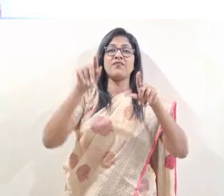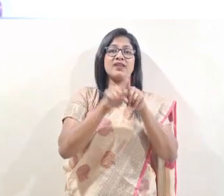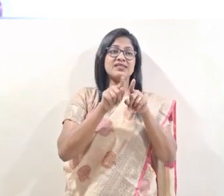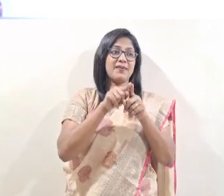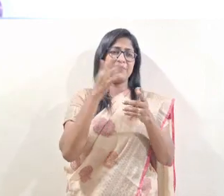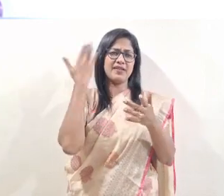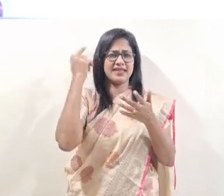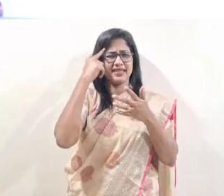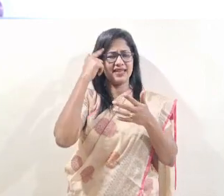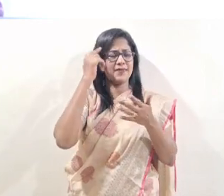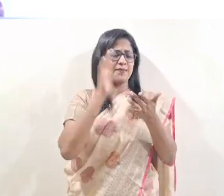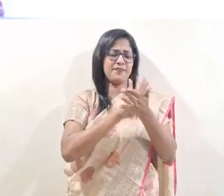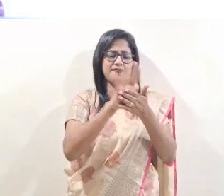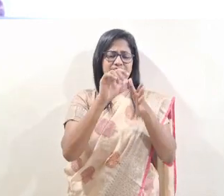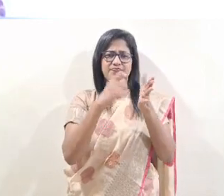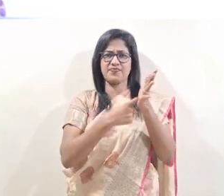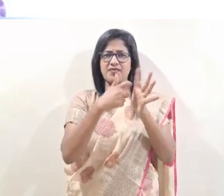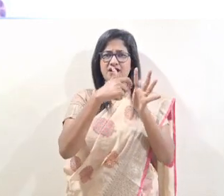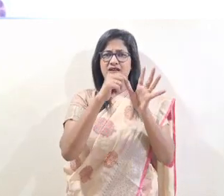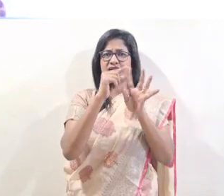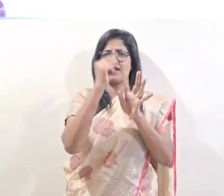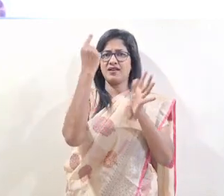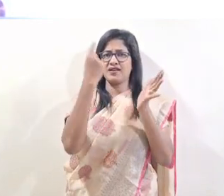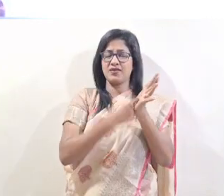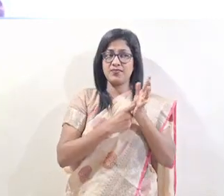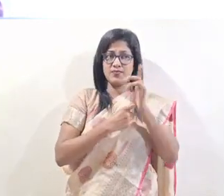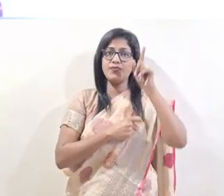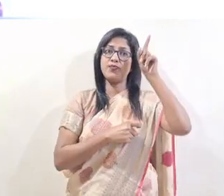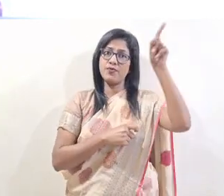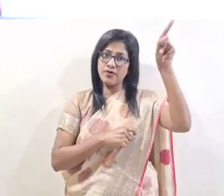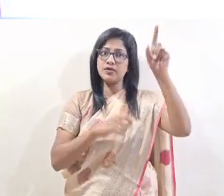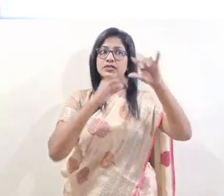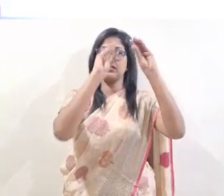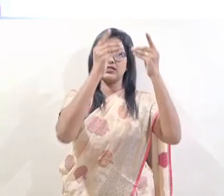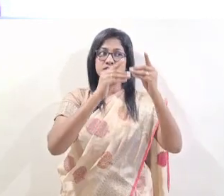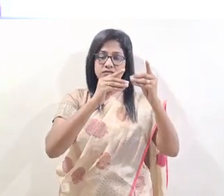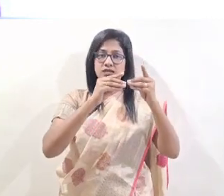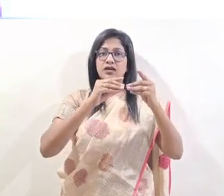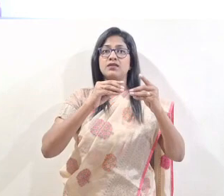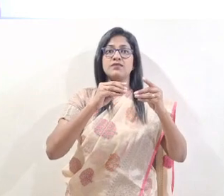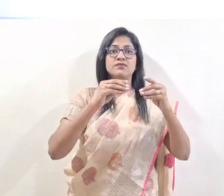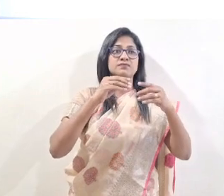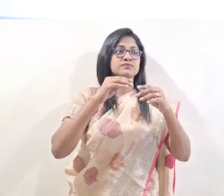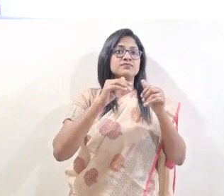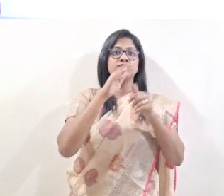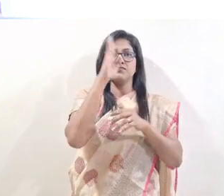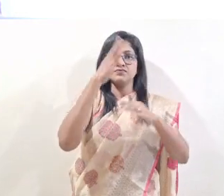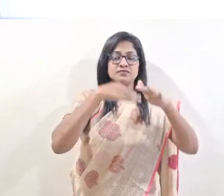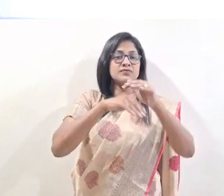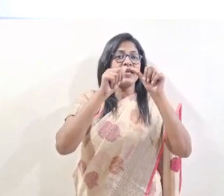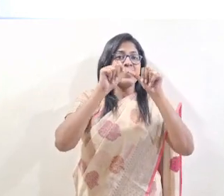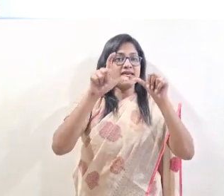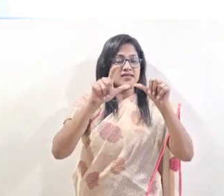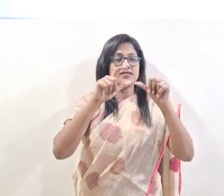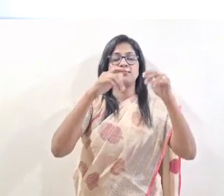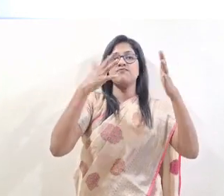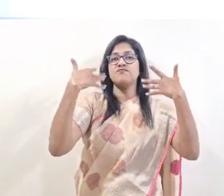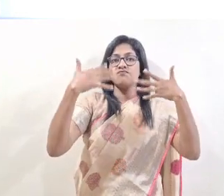Kharagpur had designed the air conditioning and the train ventilation systems in 70s. We